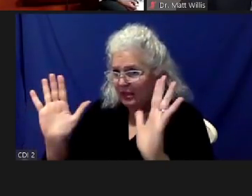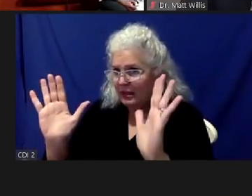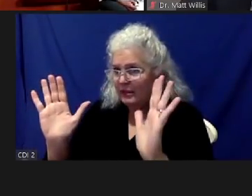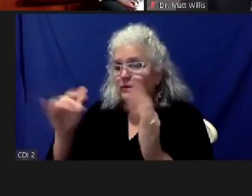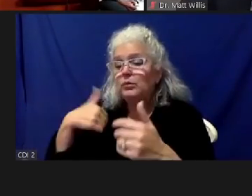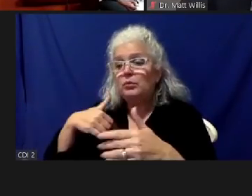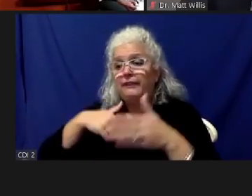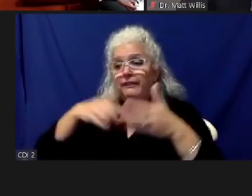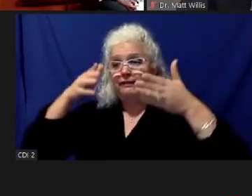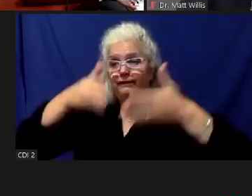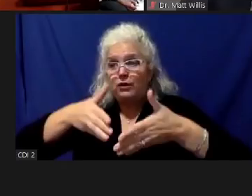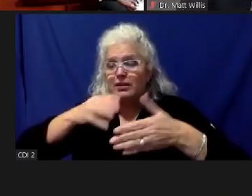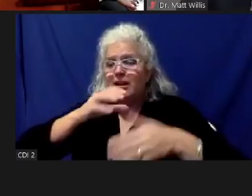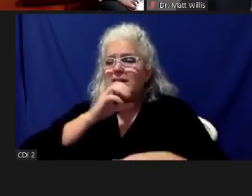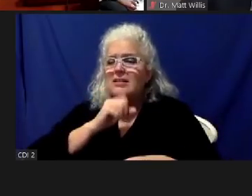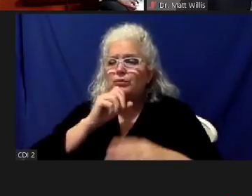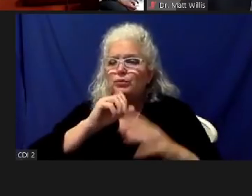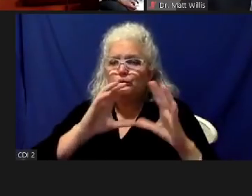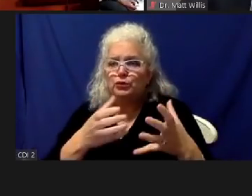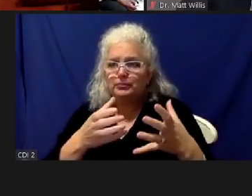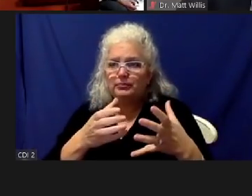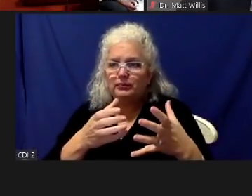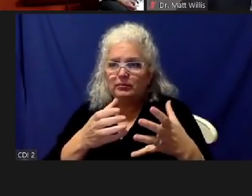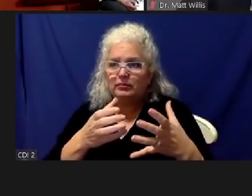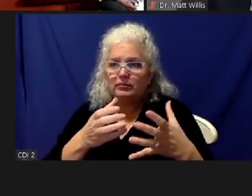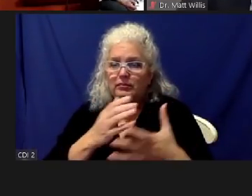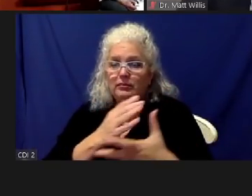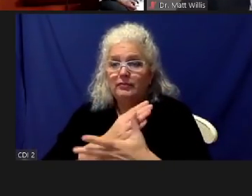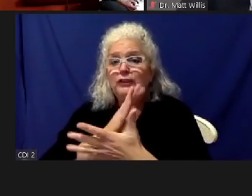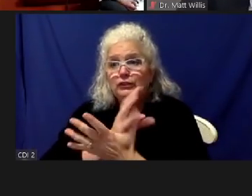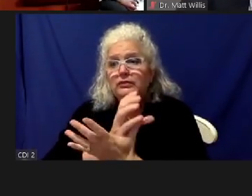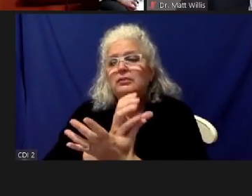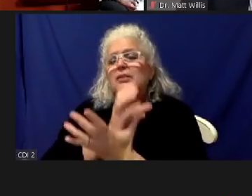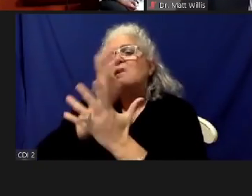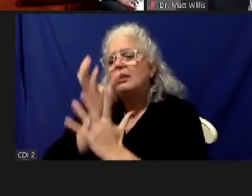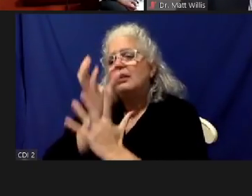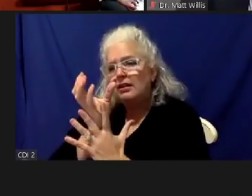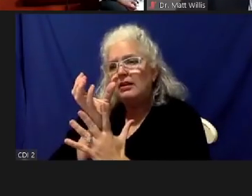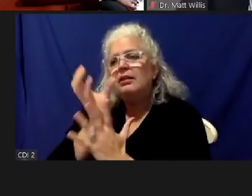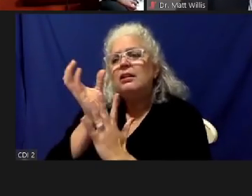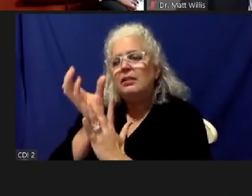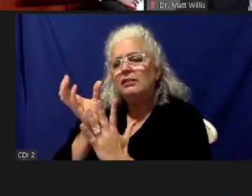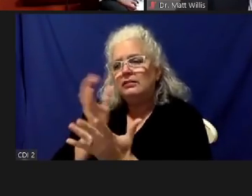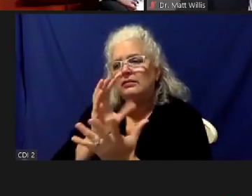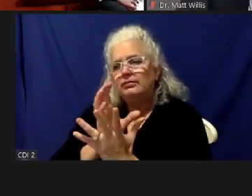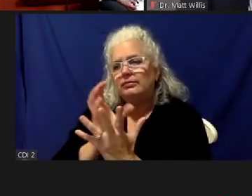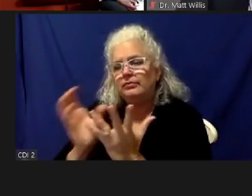had, I think it sort of speaks to the reason why we're focusing on these age groups.